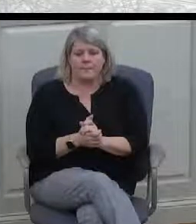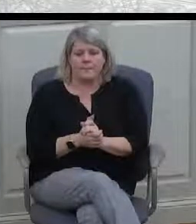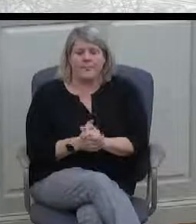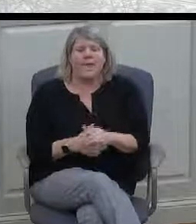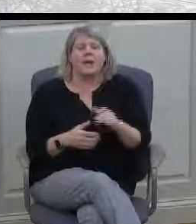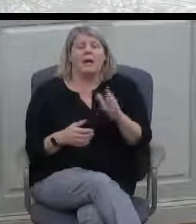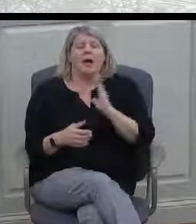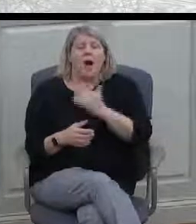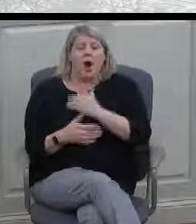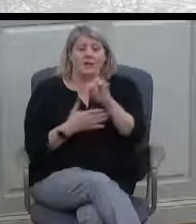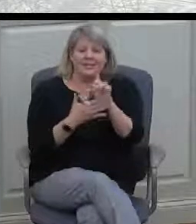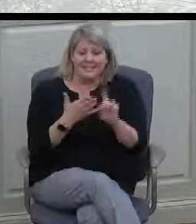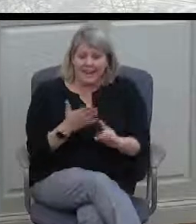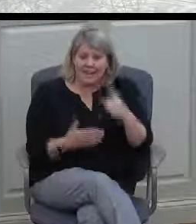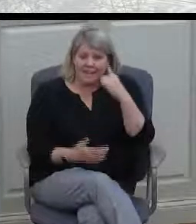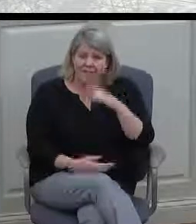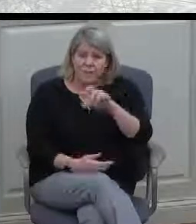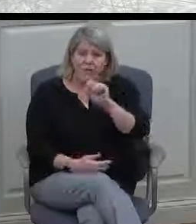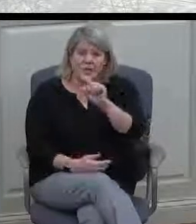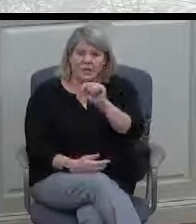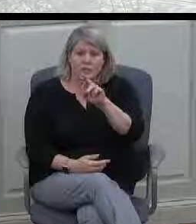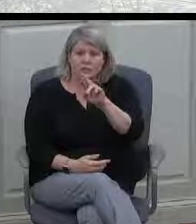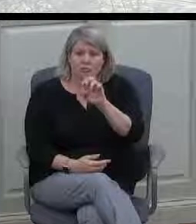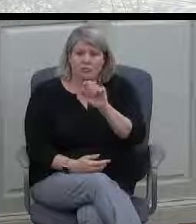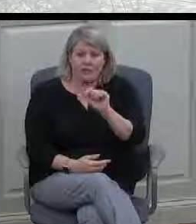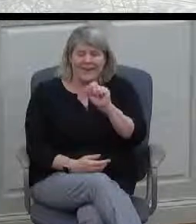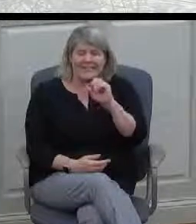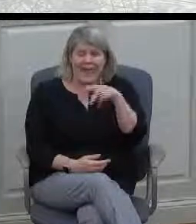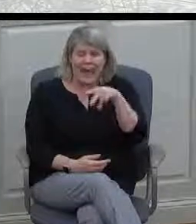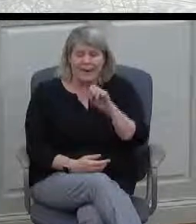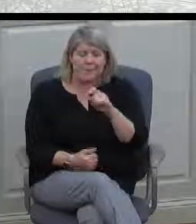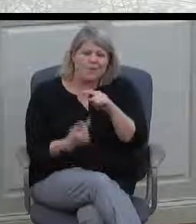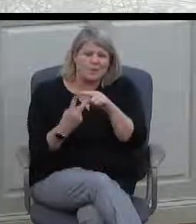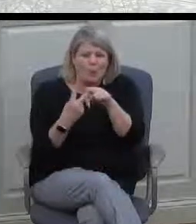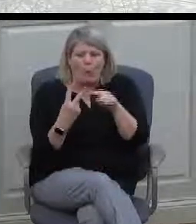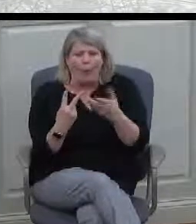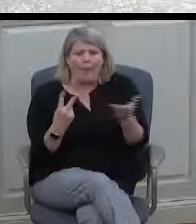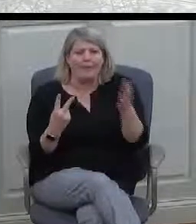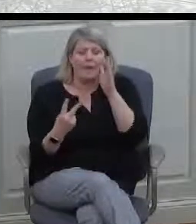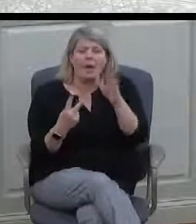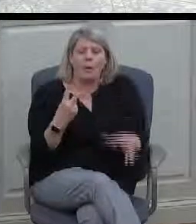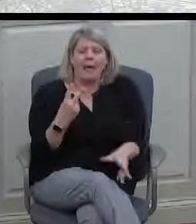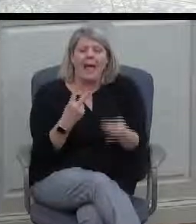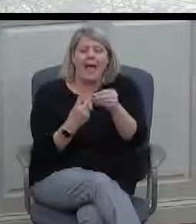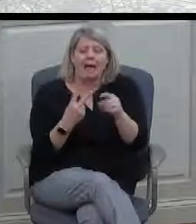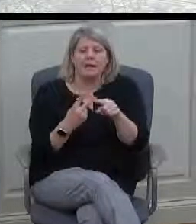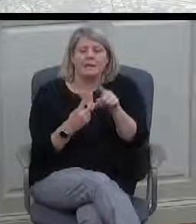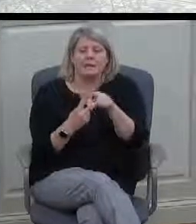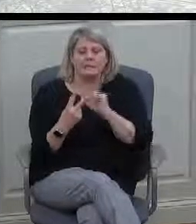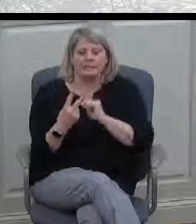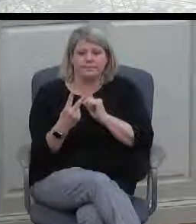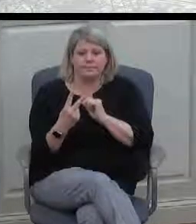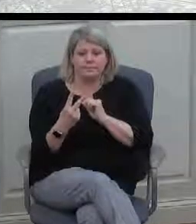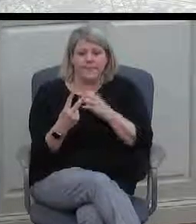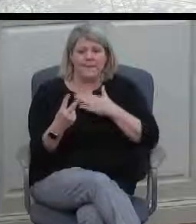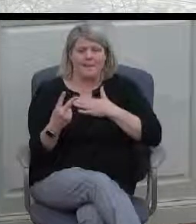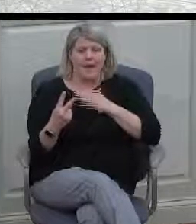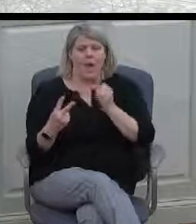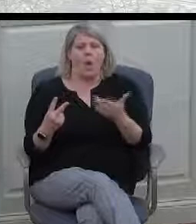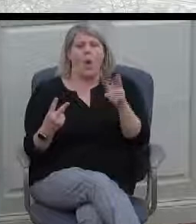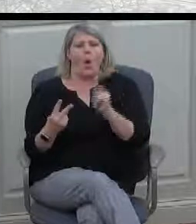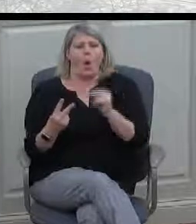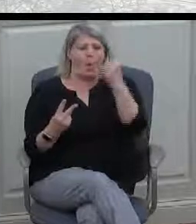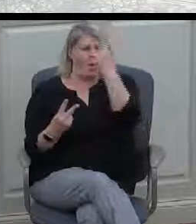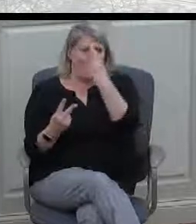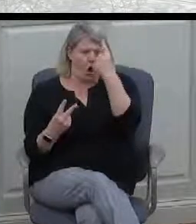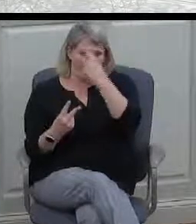design, we've talked a lot about it tonight. A couple of things that I kind of wanted to add, just my thoughts on a couple of